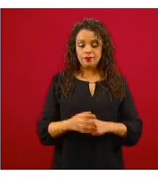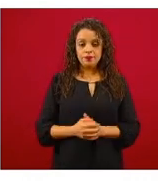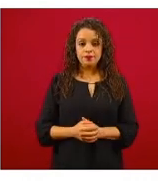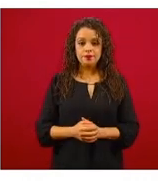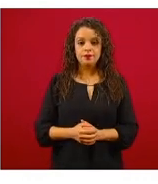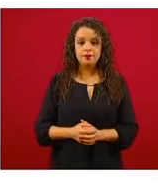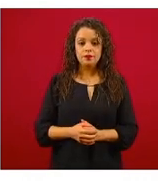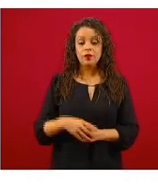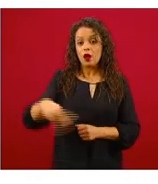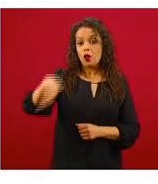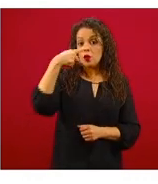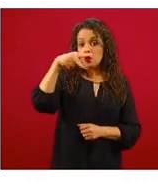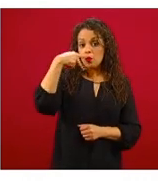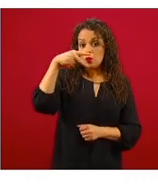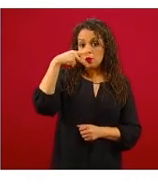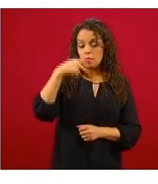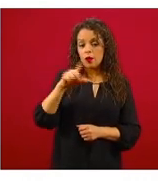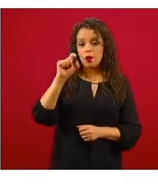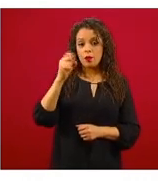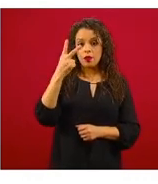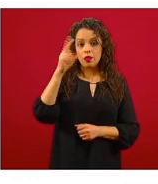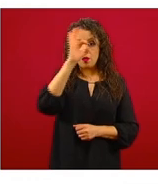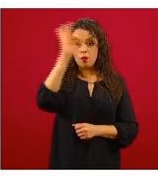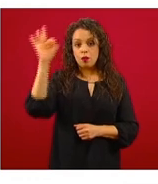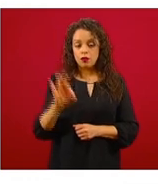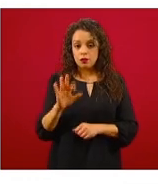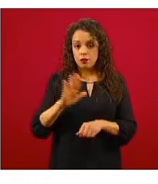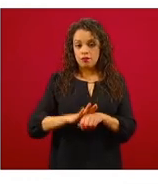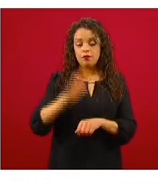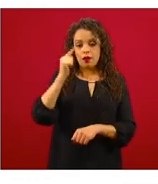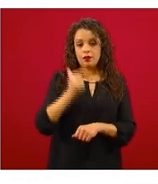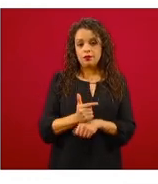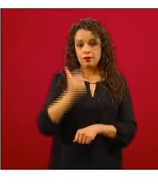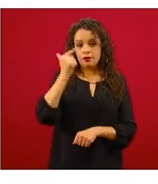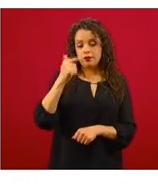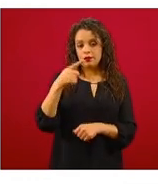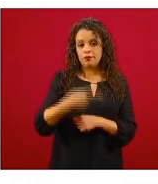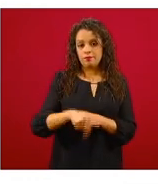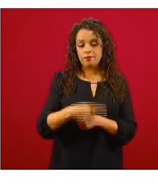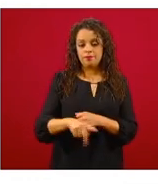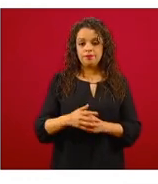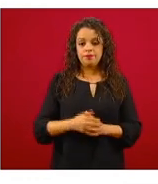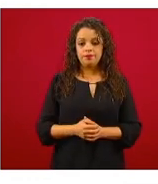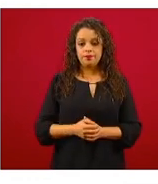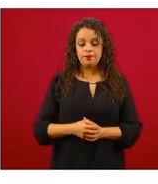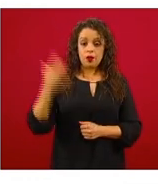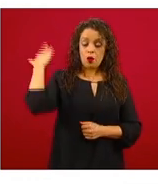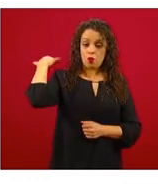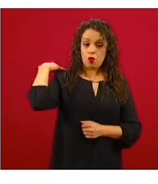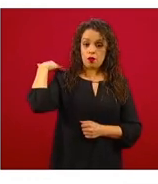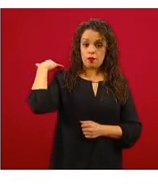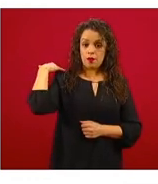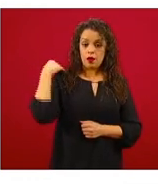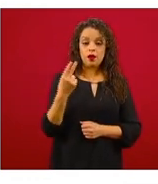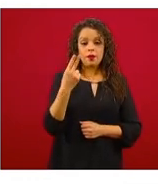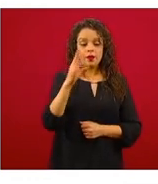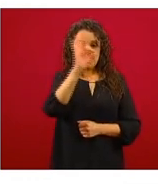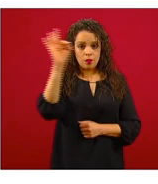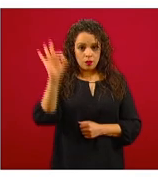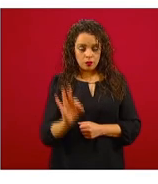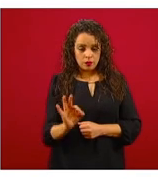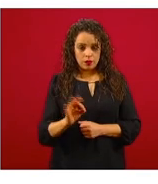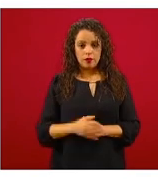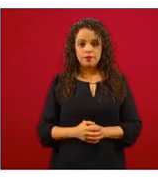If you smoke, that increases your risk. If you have an obstructive pulmonary disease,